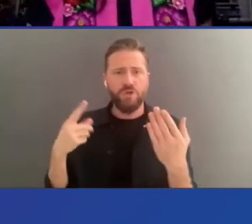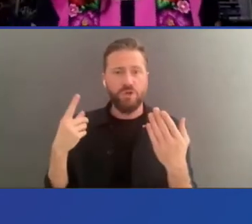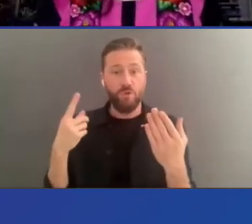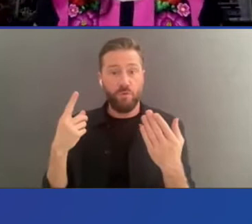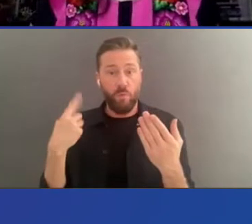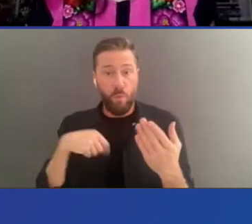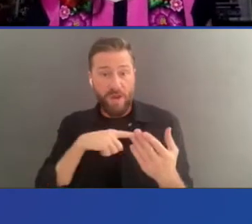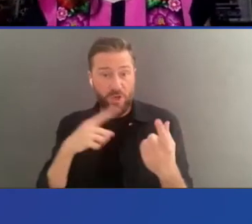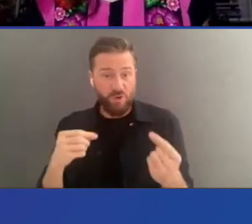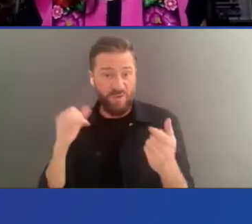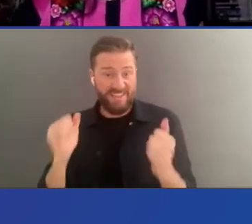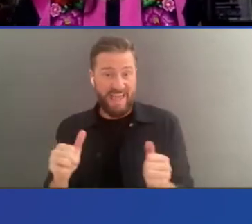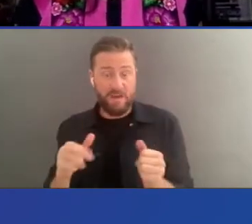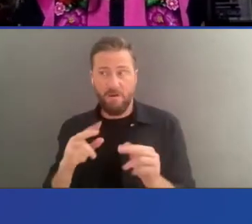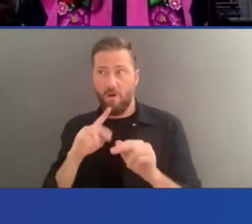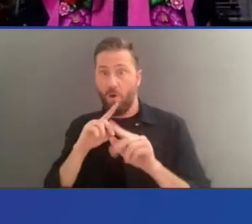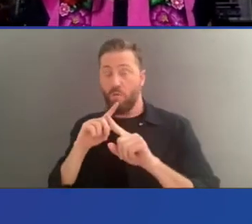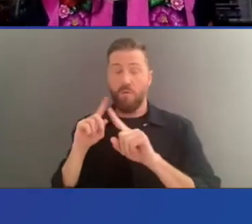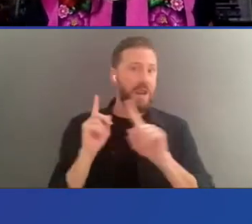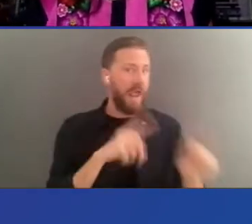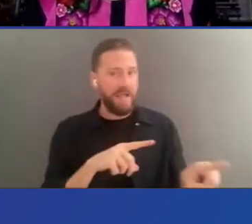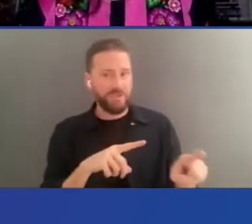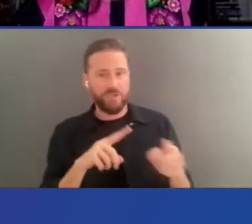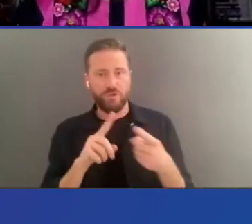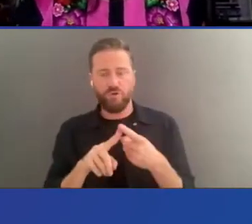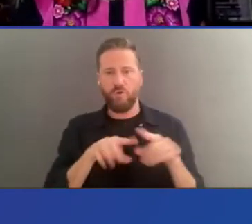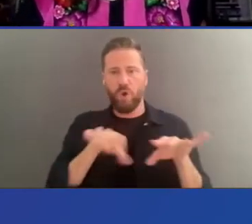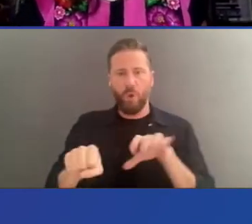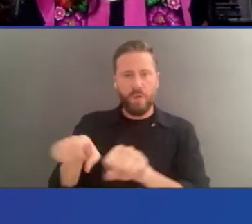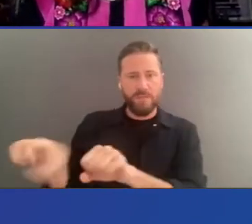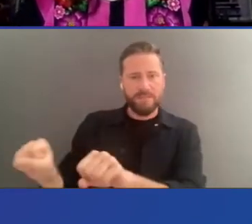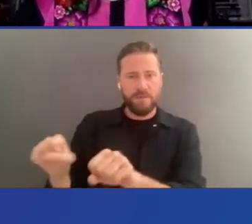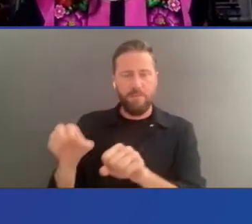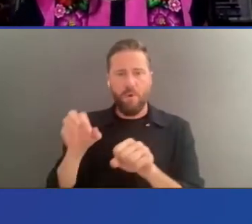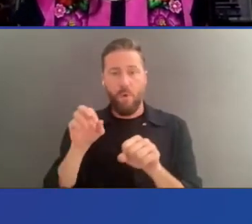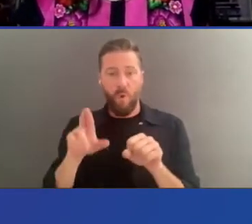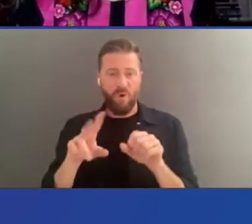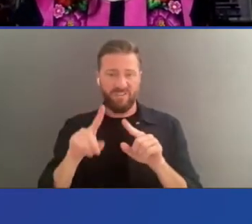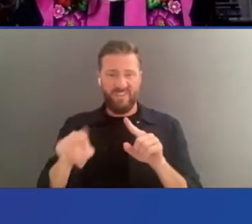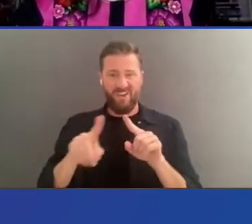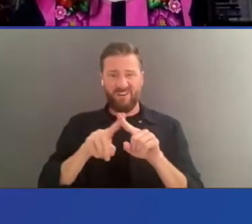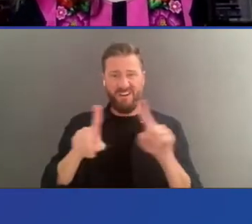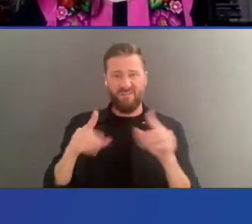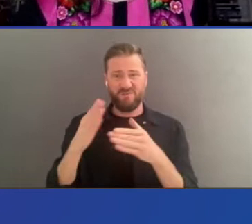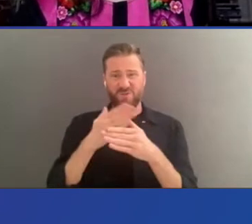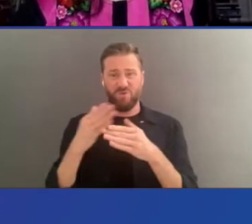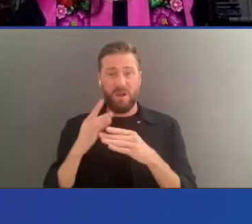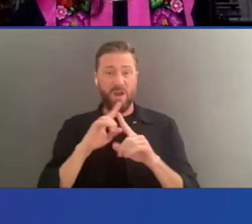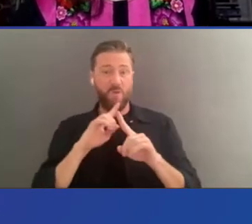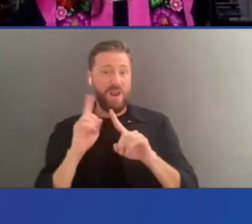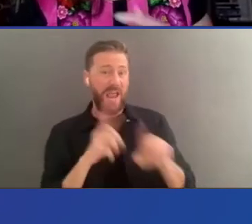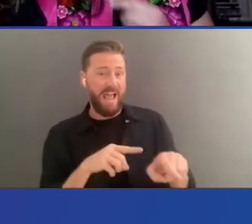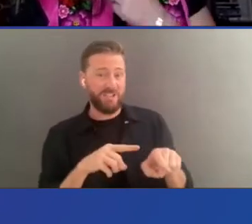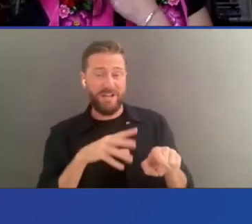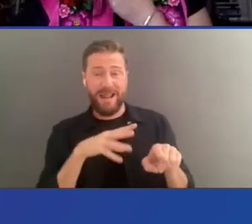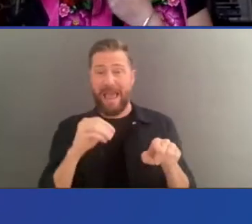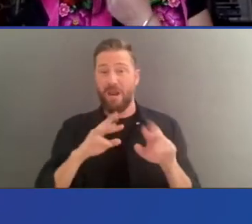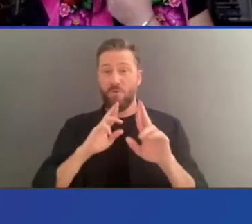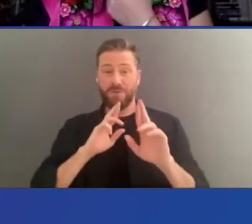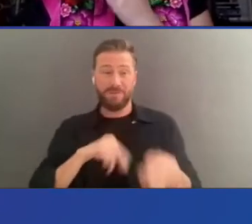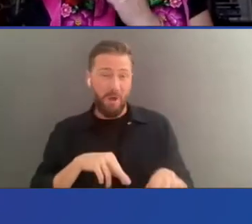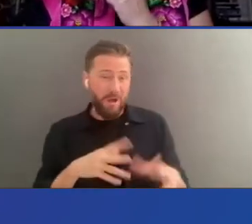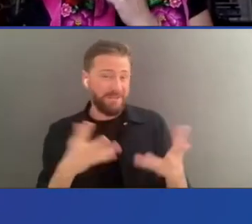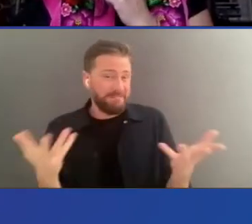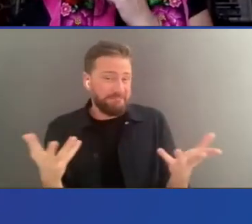reaction to colonialism? Is there a difference between a reaction and a